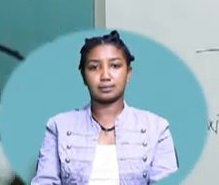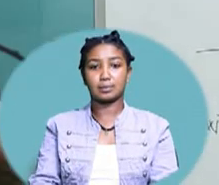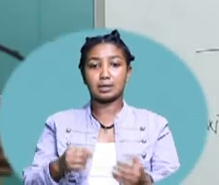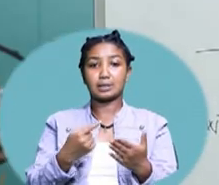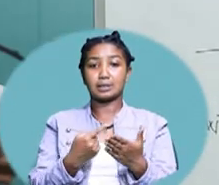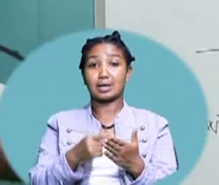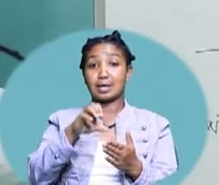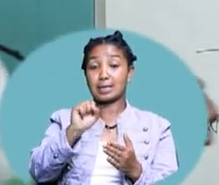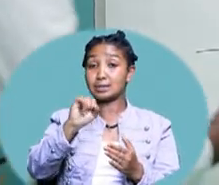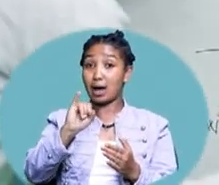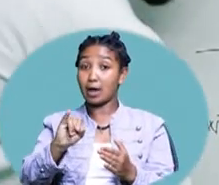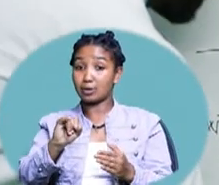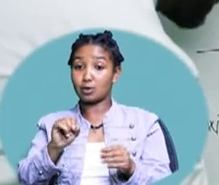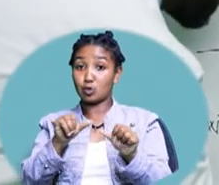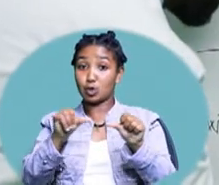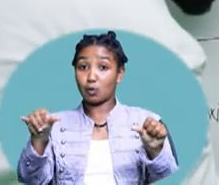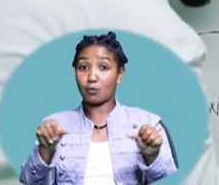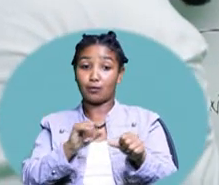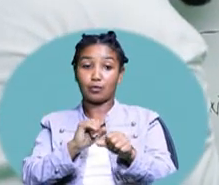The SI unit of force is Newton.